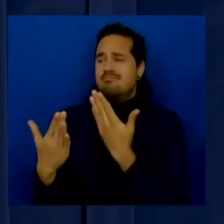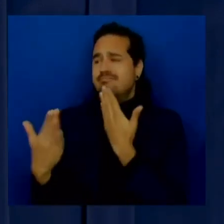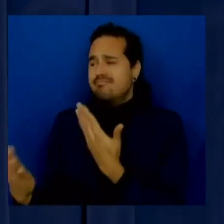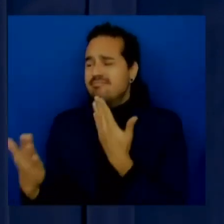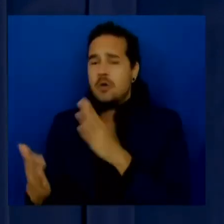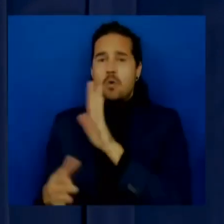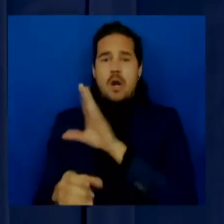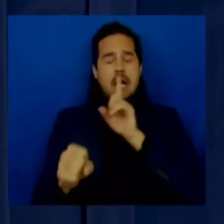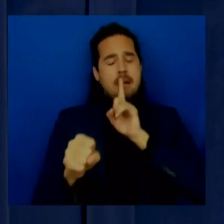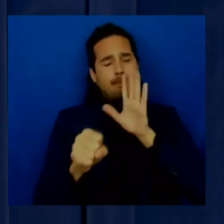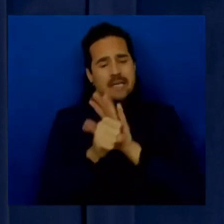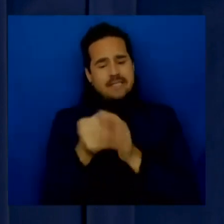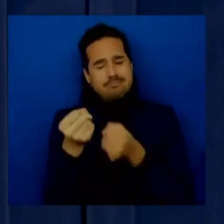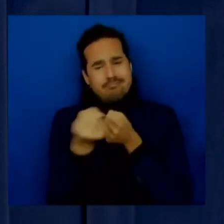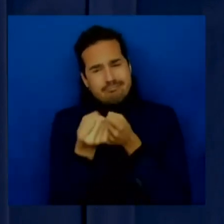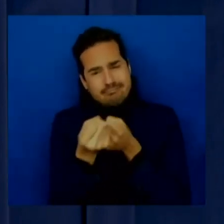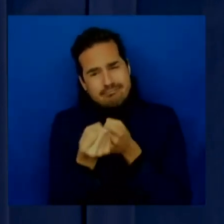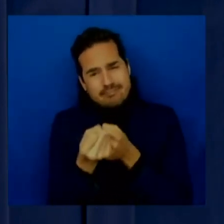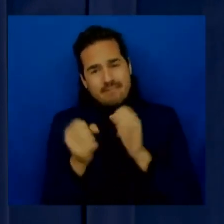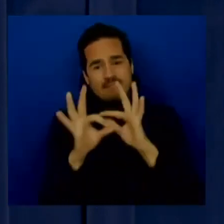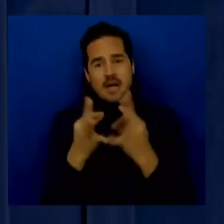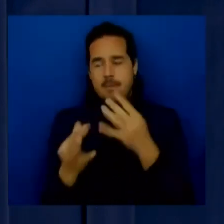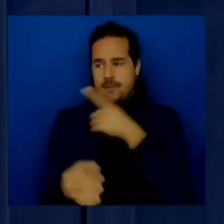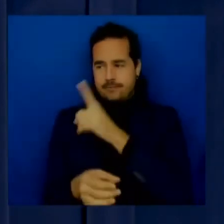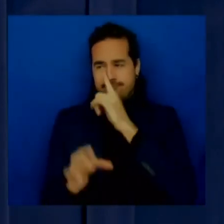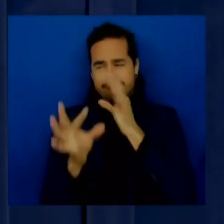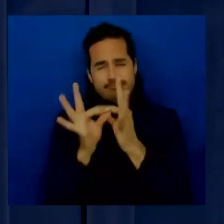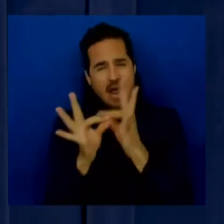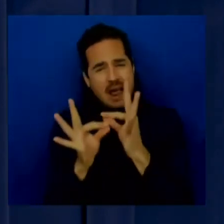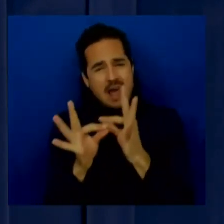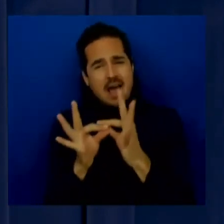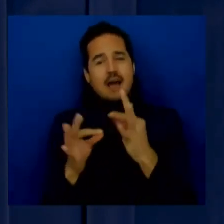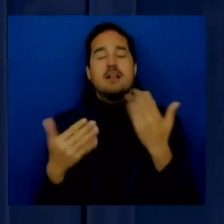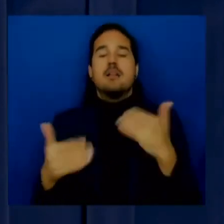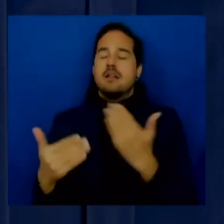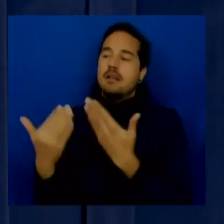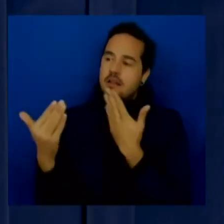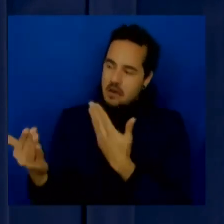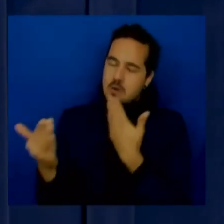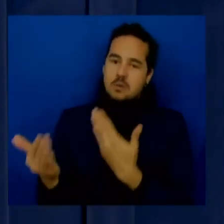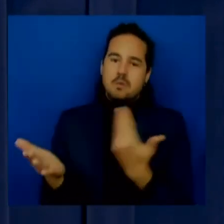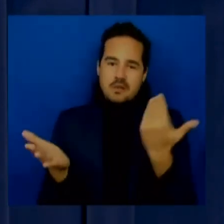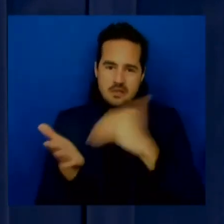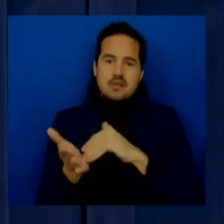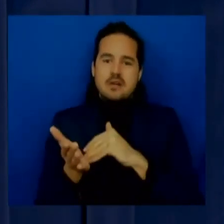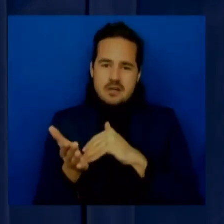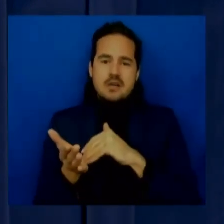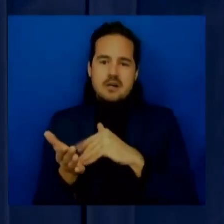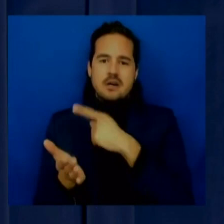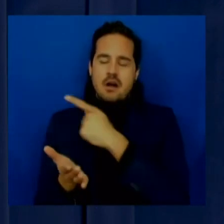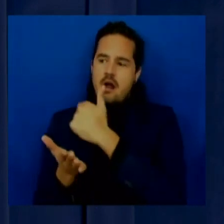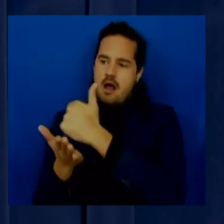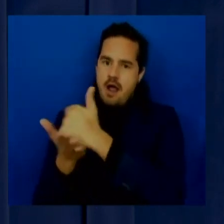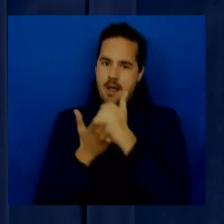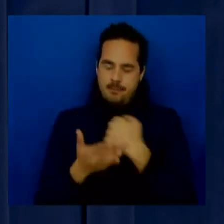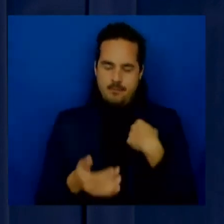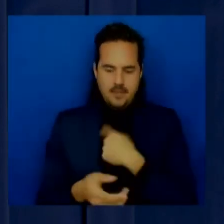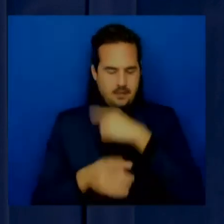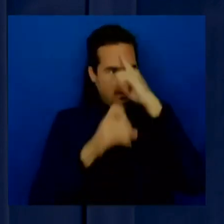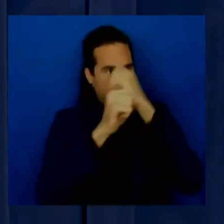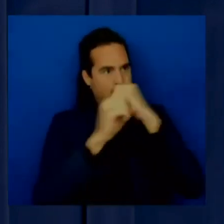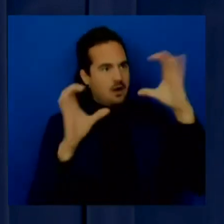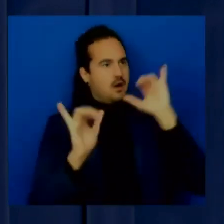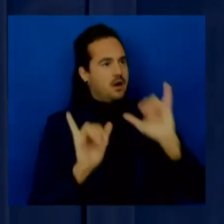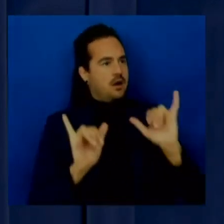And thank you again for just helping all of us understand what this is really about. Tamika, you're